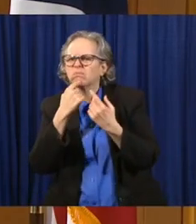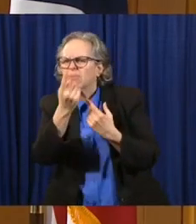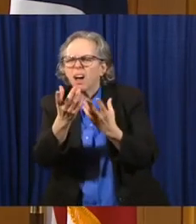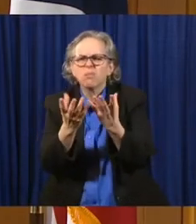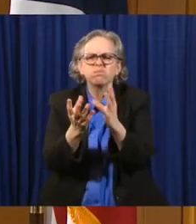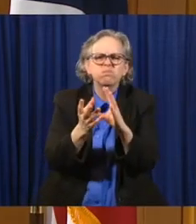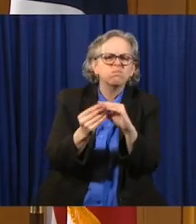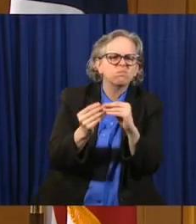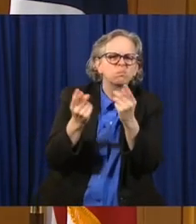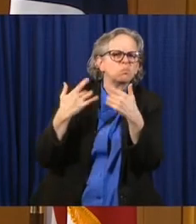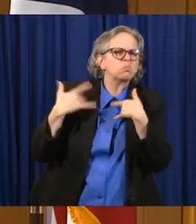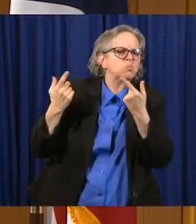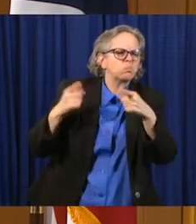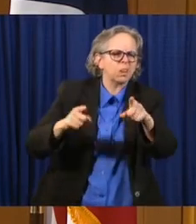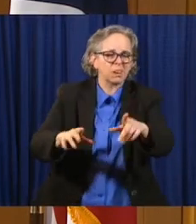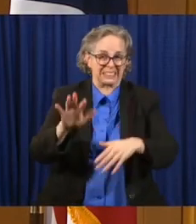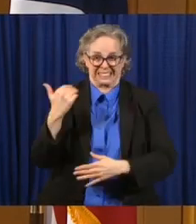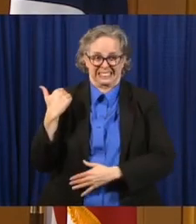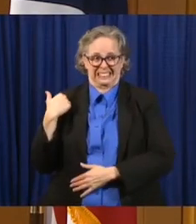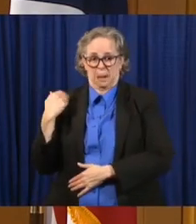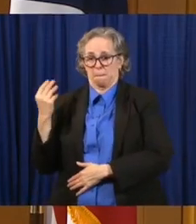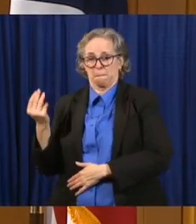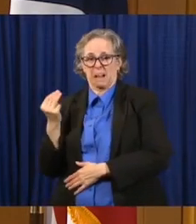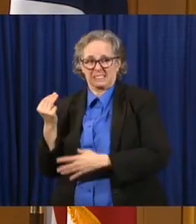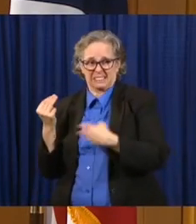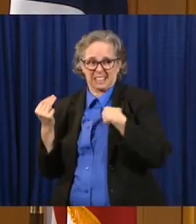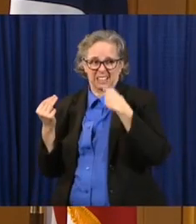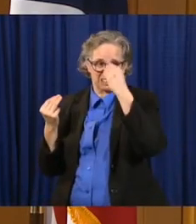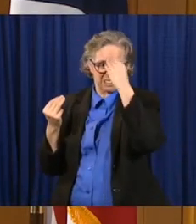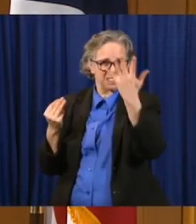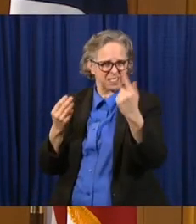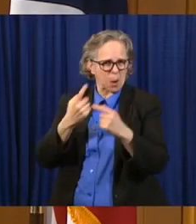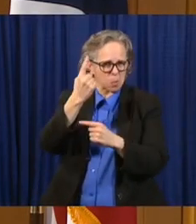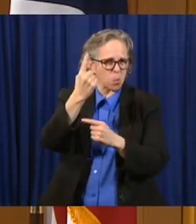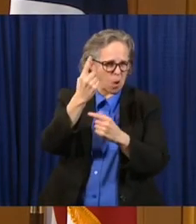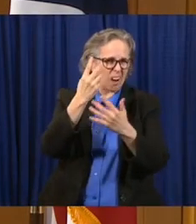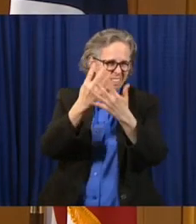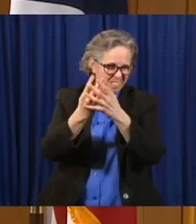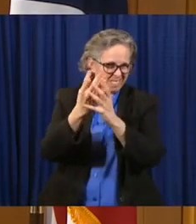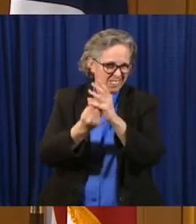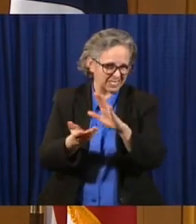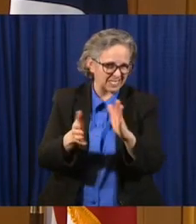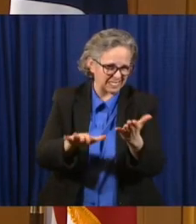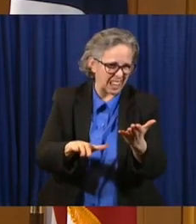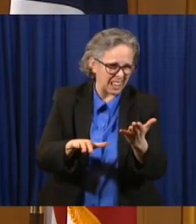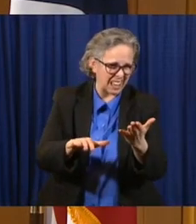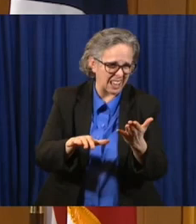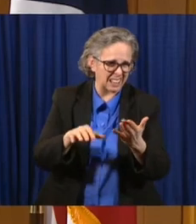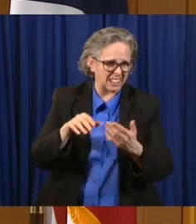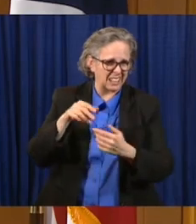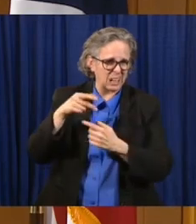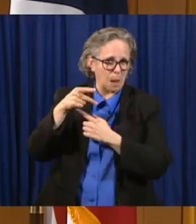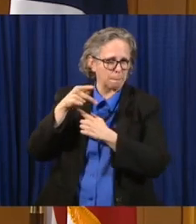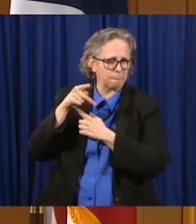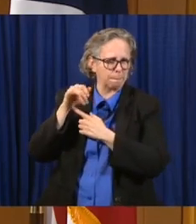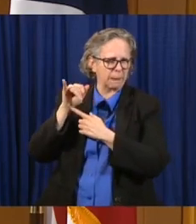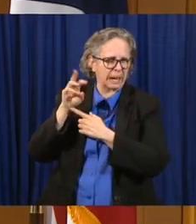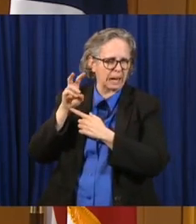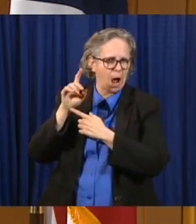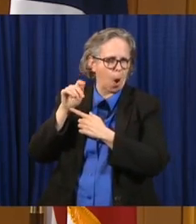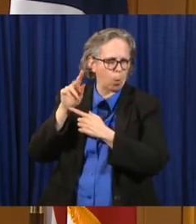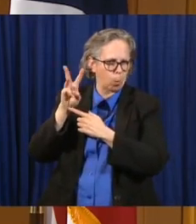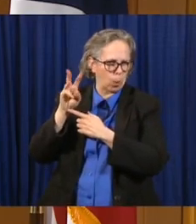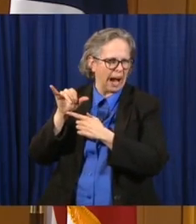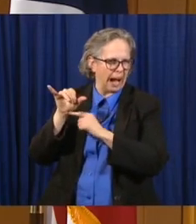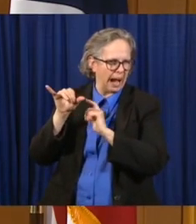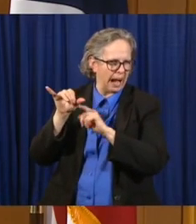on Monday that one inmate with COVID-19 died at the Pickaway Correctional Institution. Sadly, we now